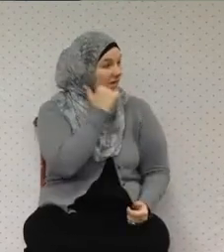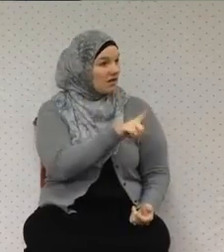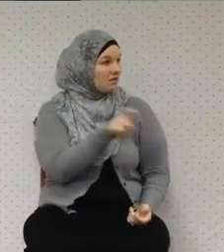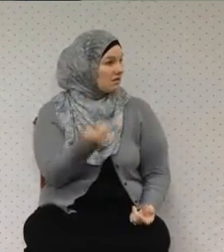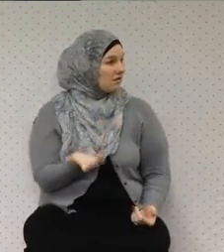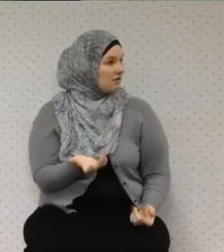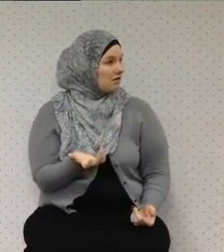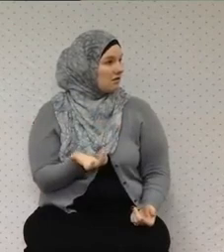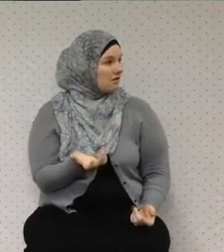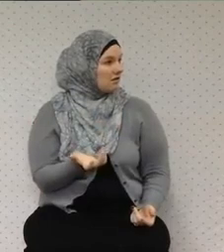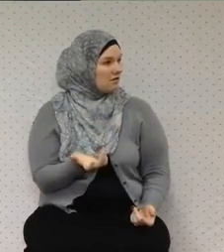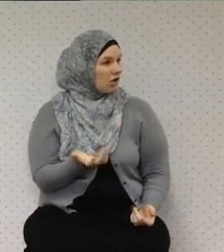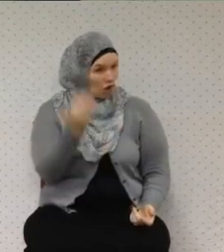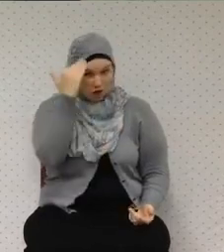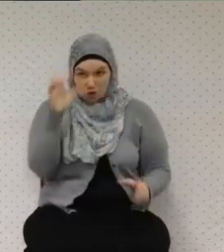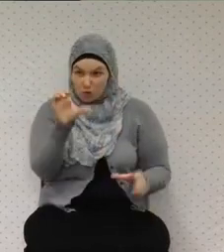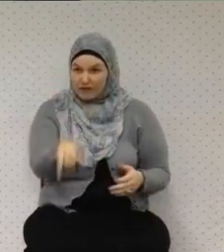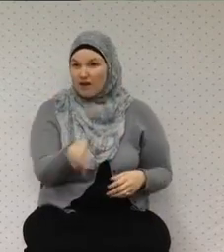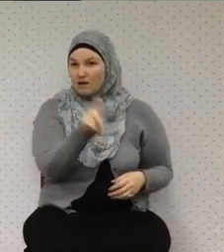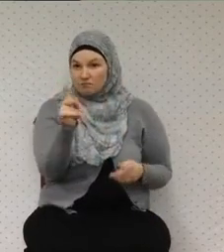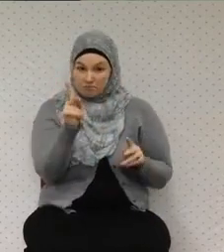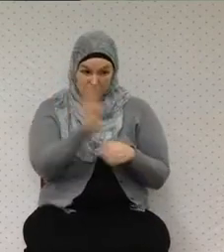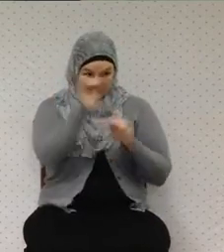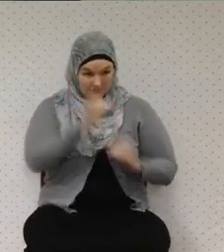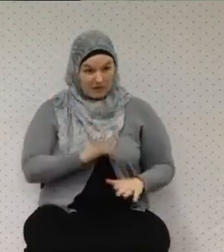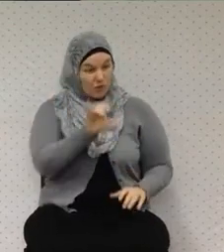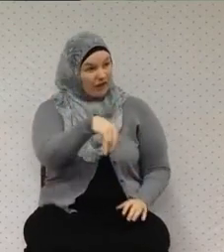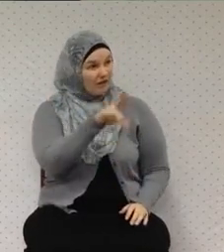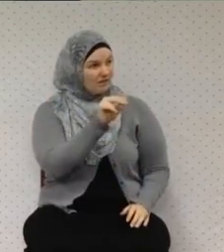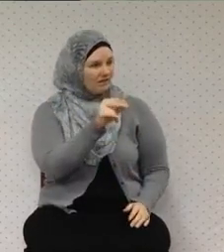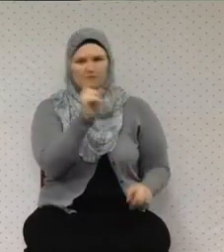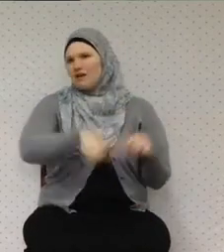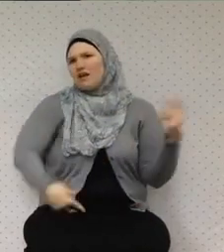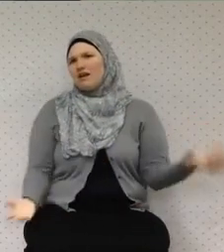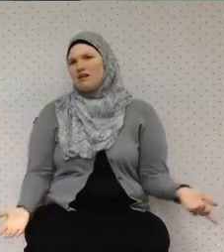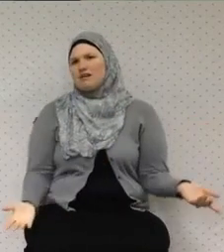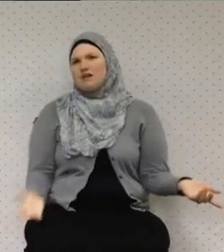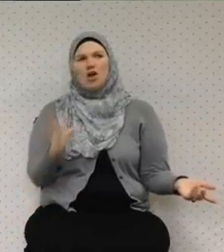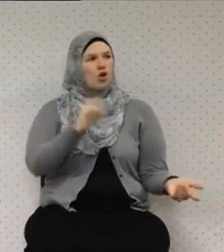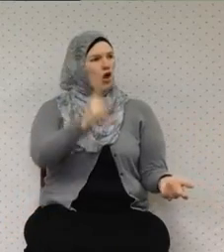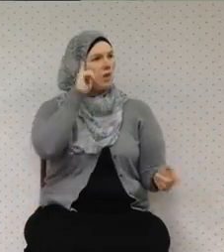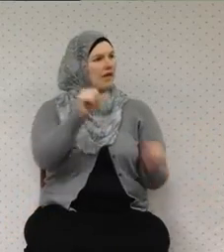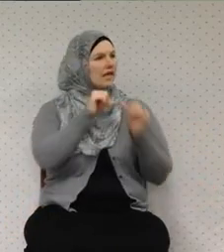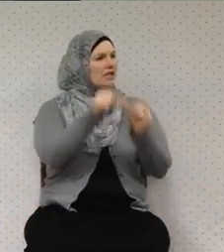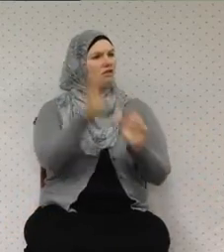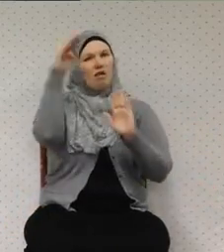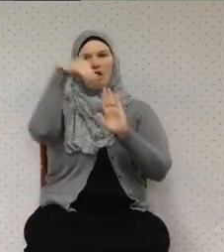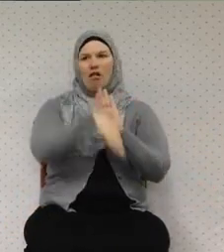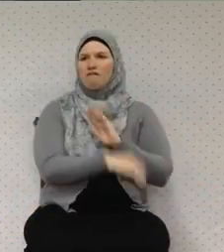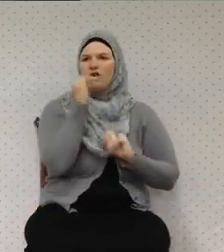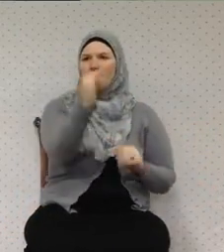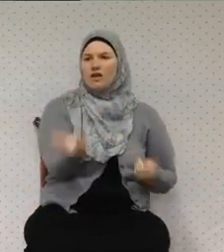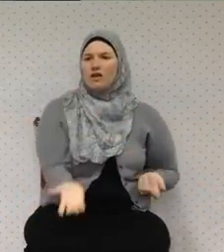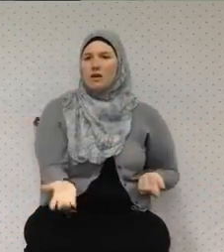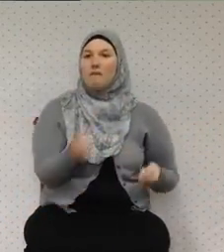day? Have you known anyone doing that? Definitely you can, because nobody can continue to lose all the time. But